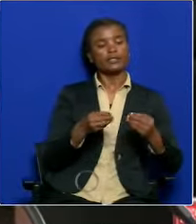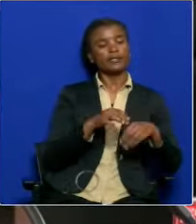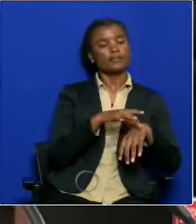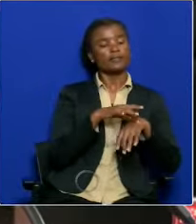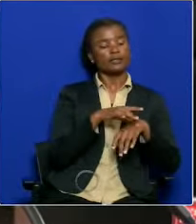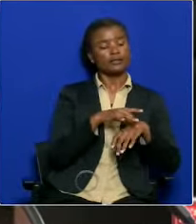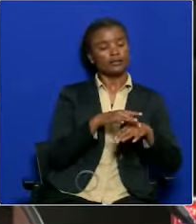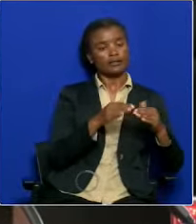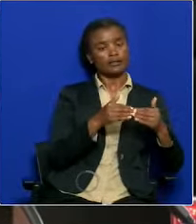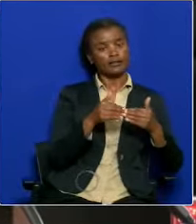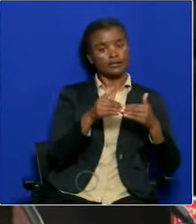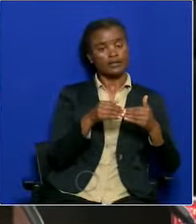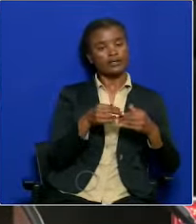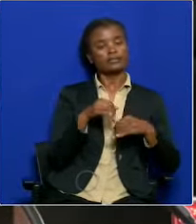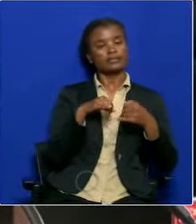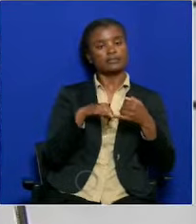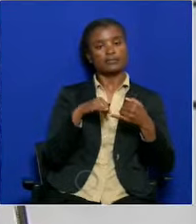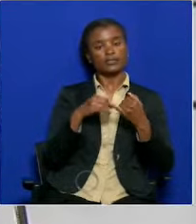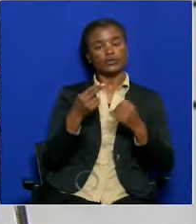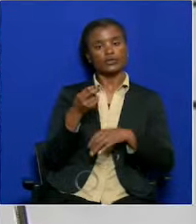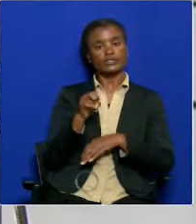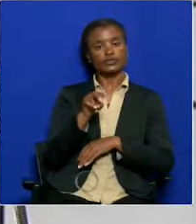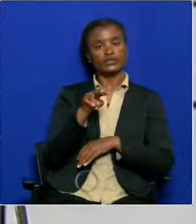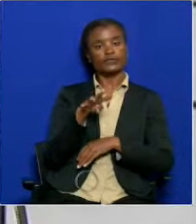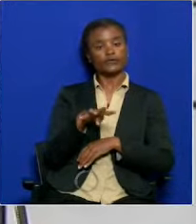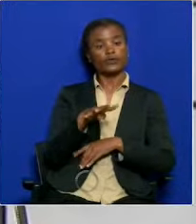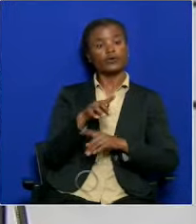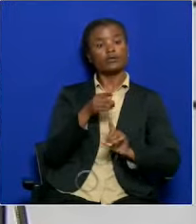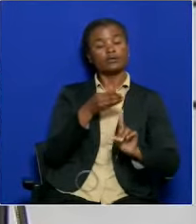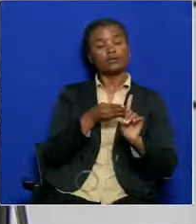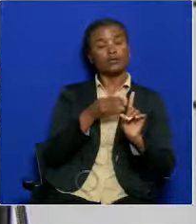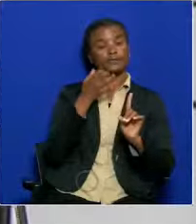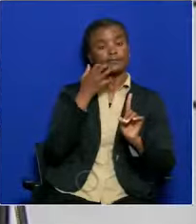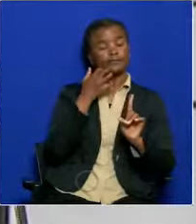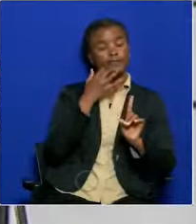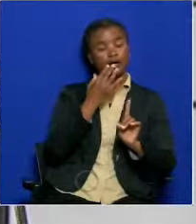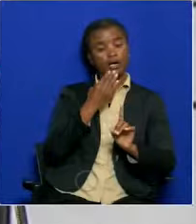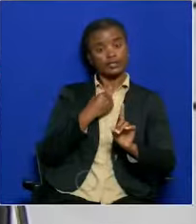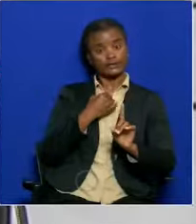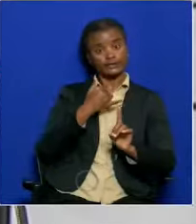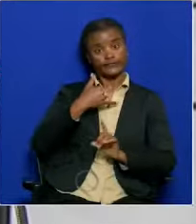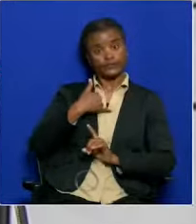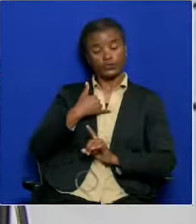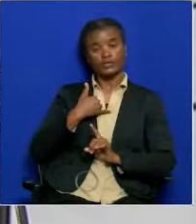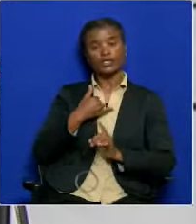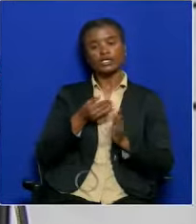Mr. Matlala asked telephonically where I was traveling to, and I became amazed at how